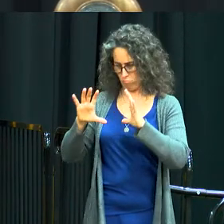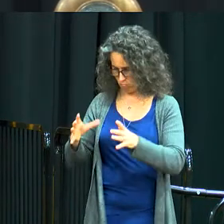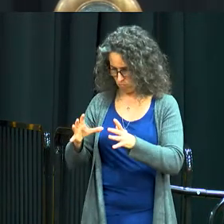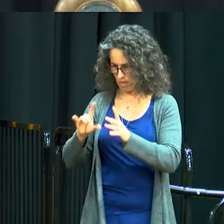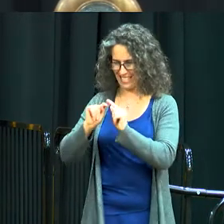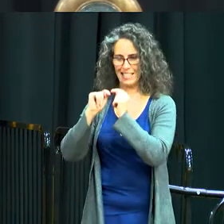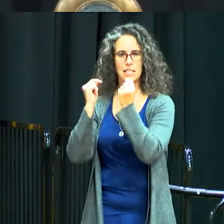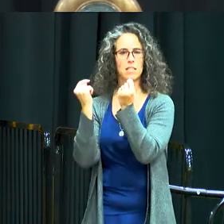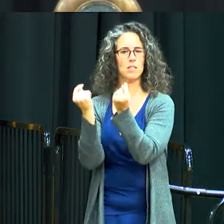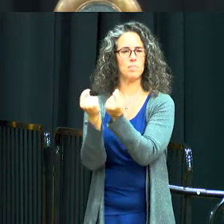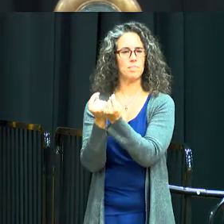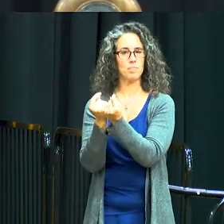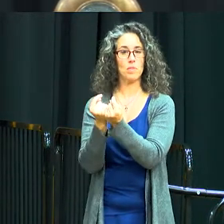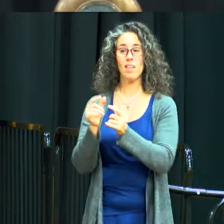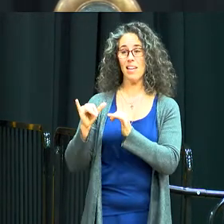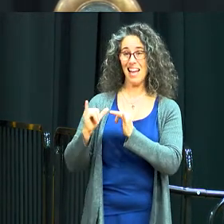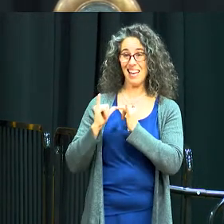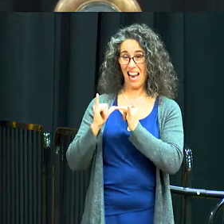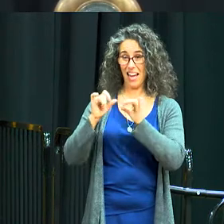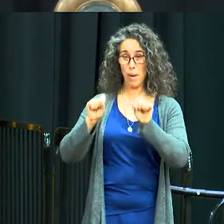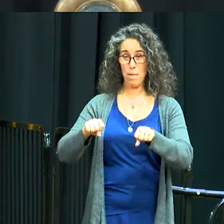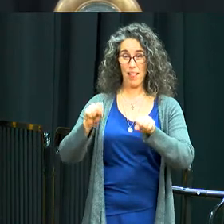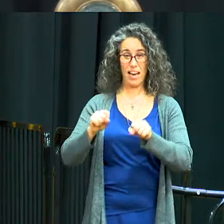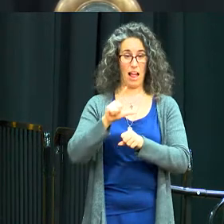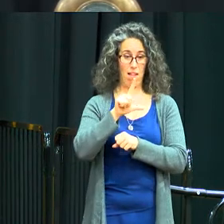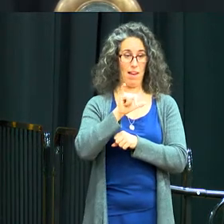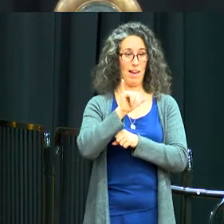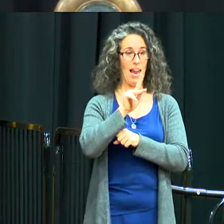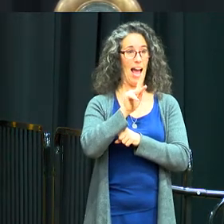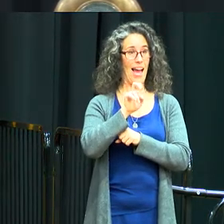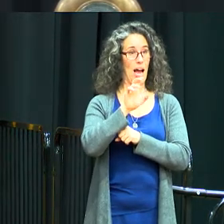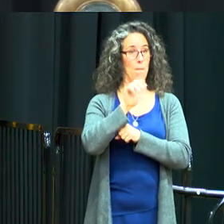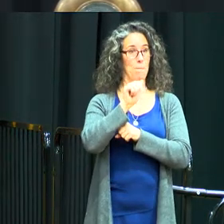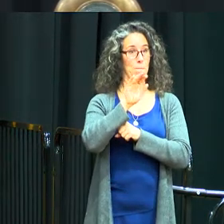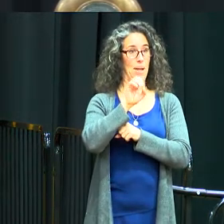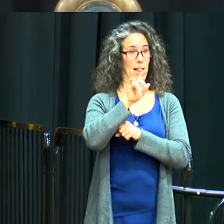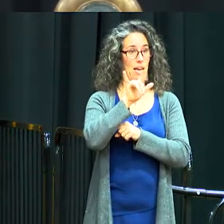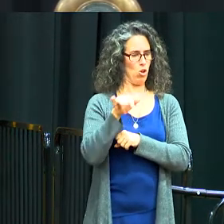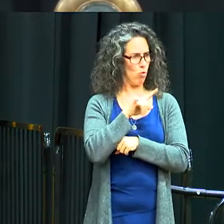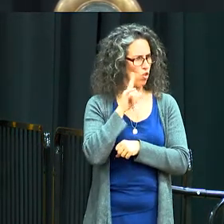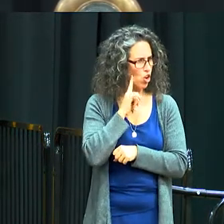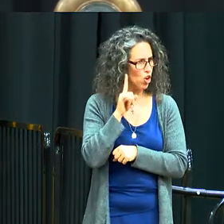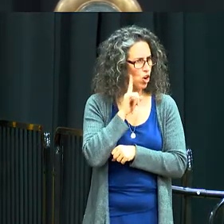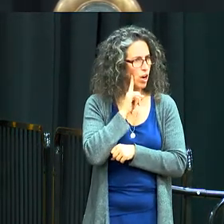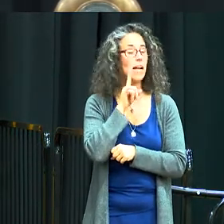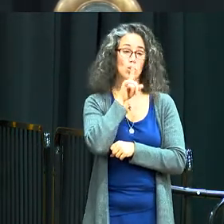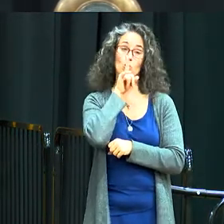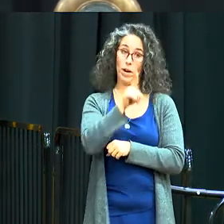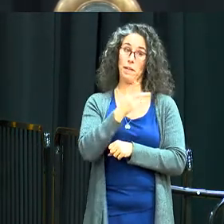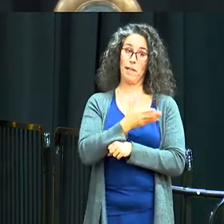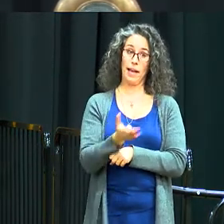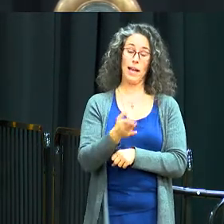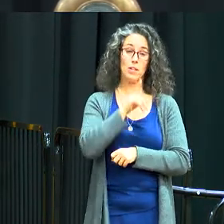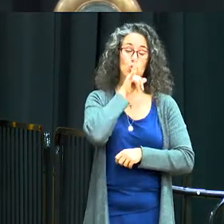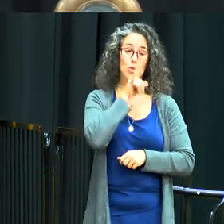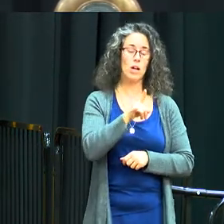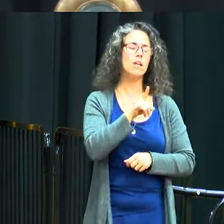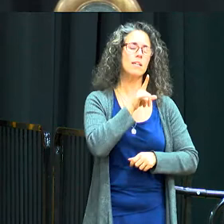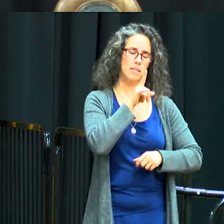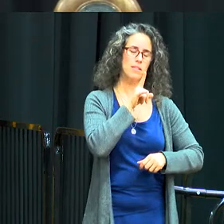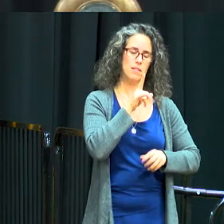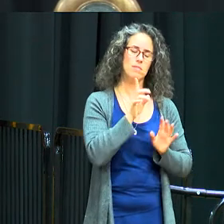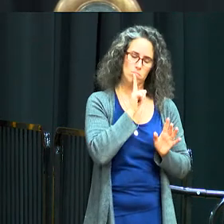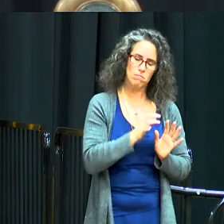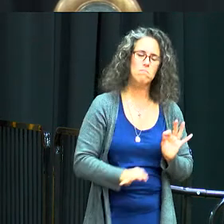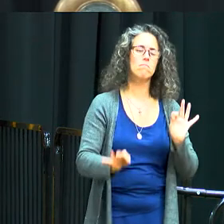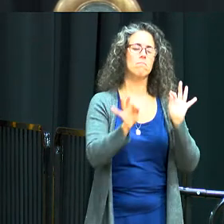of you have heard of likability? It's a thing. It's a real thing. Look it up. It does matter.